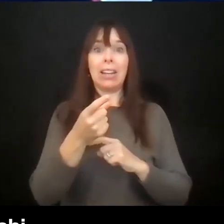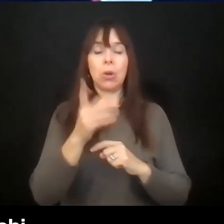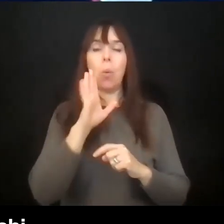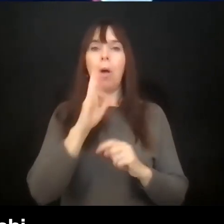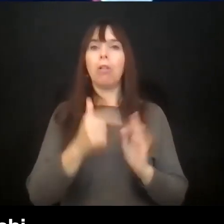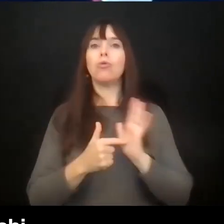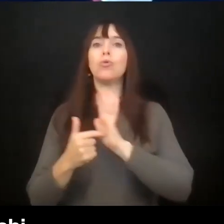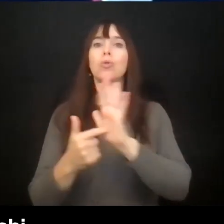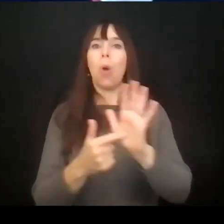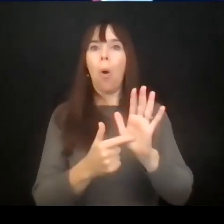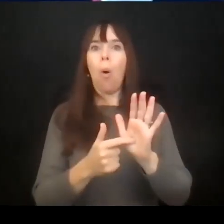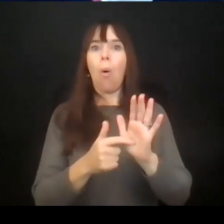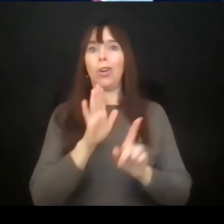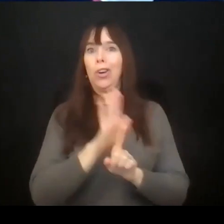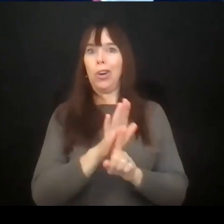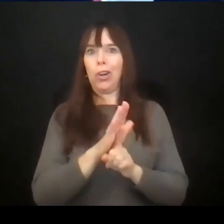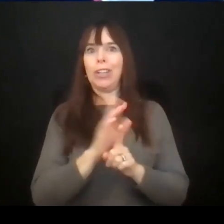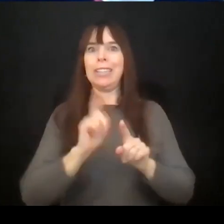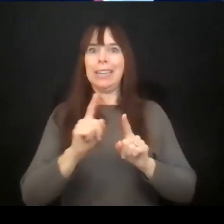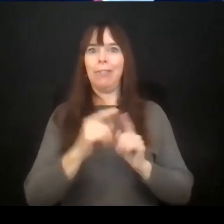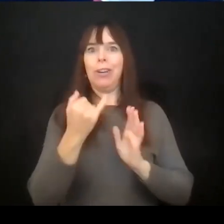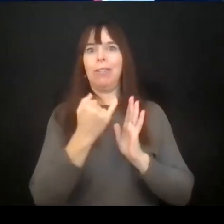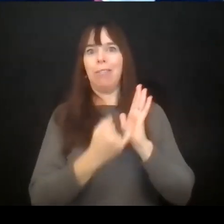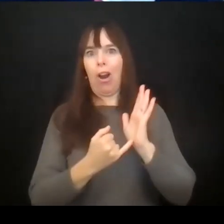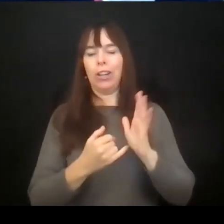of Artemisia Gentileschi.